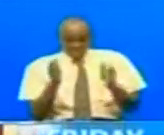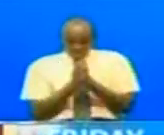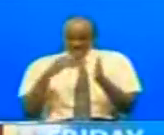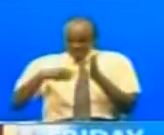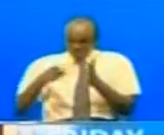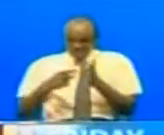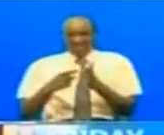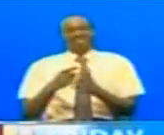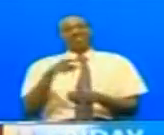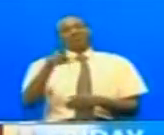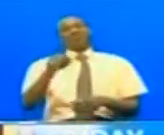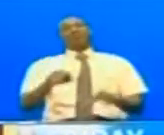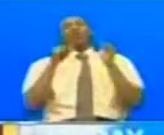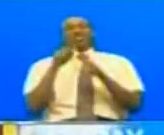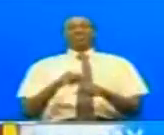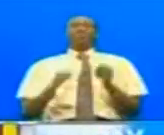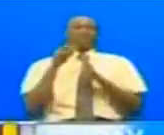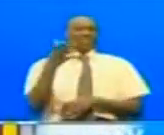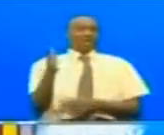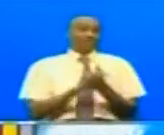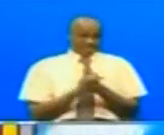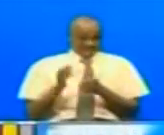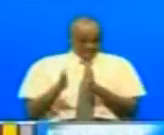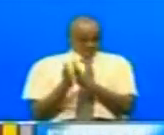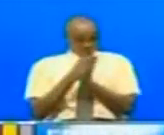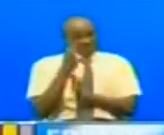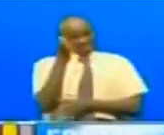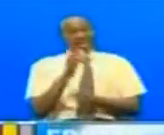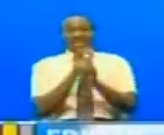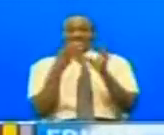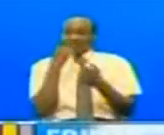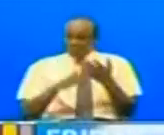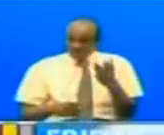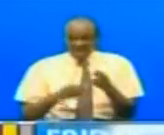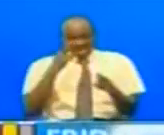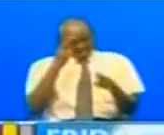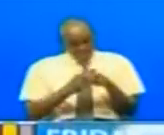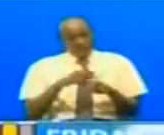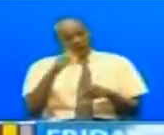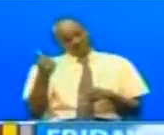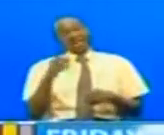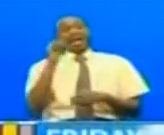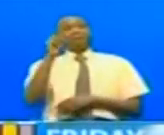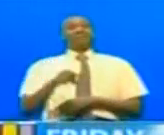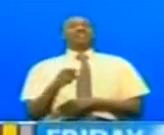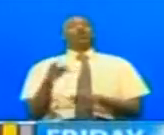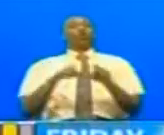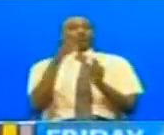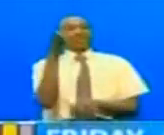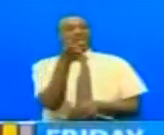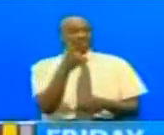factory. KTN's John Alanamu has the new details that include the name of yet another member of parliament.